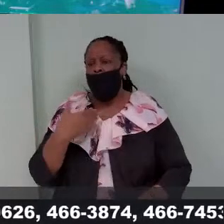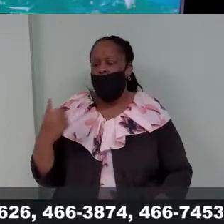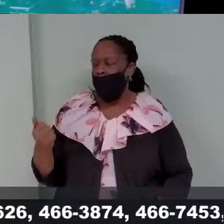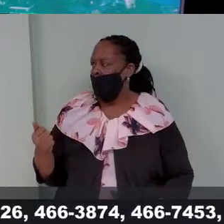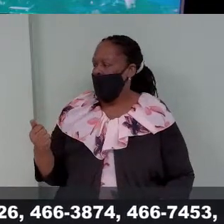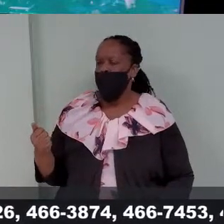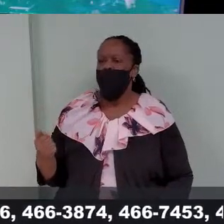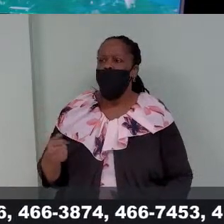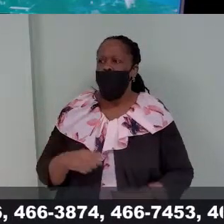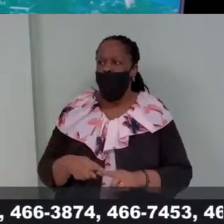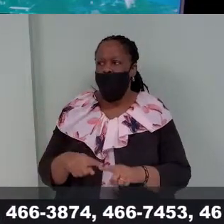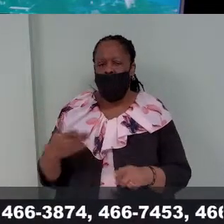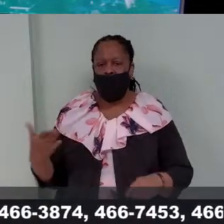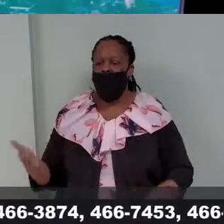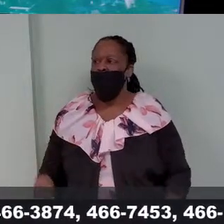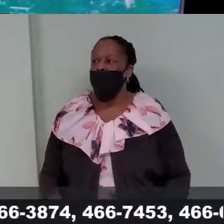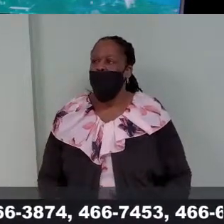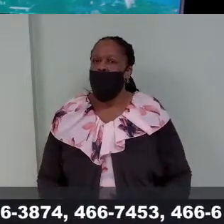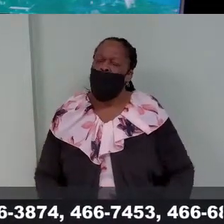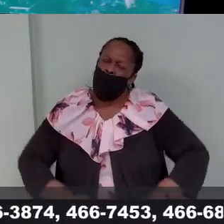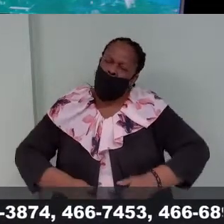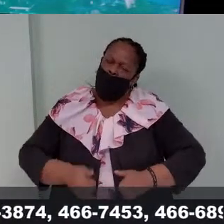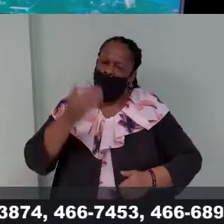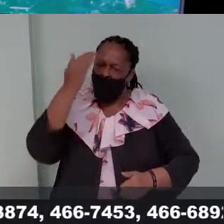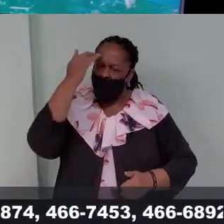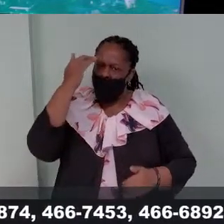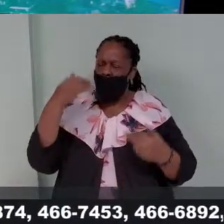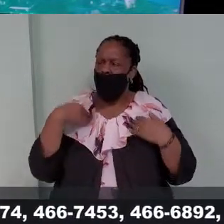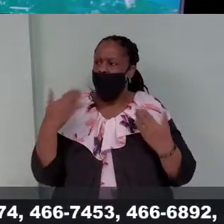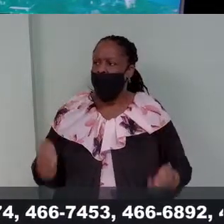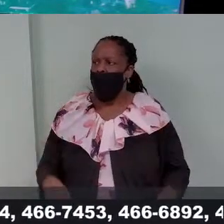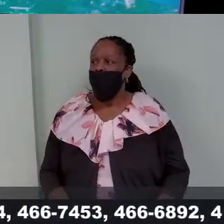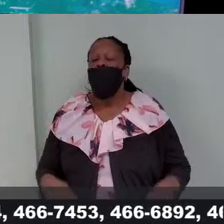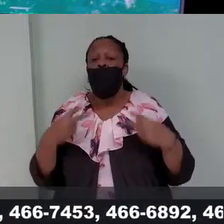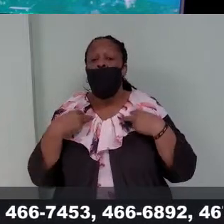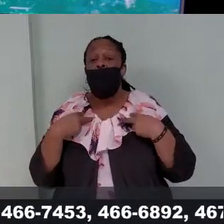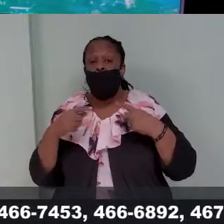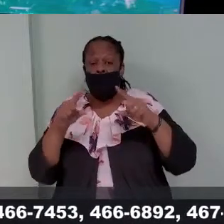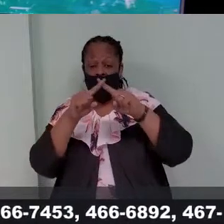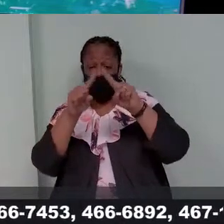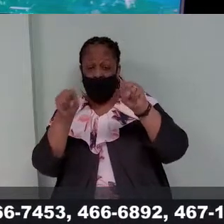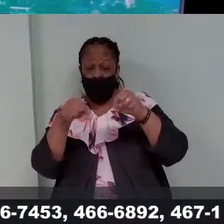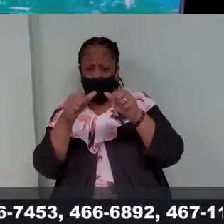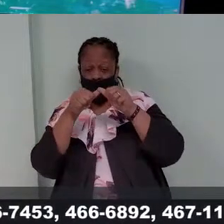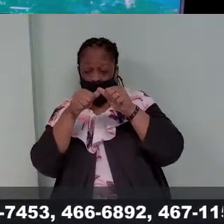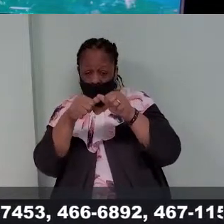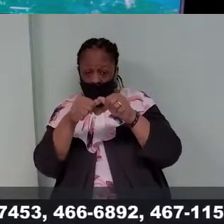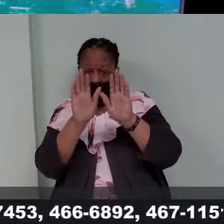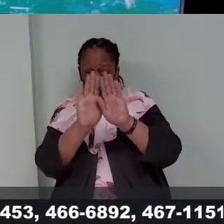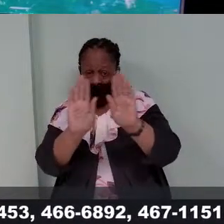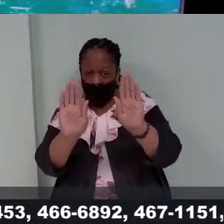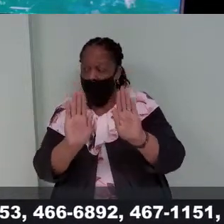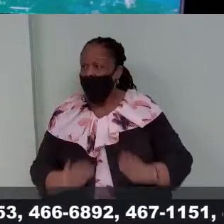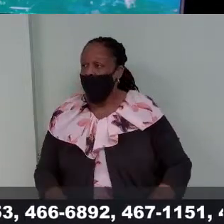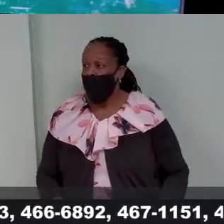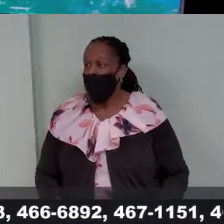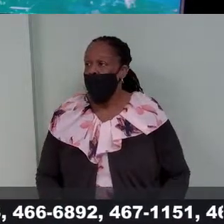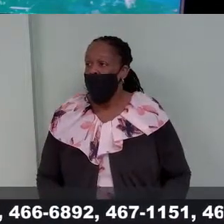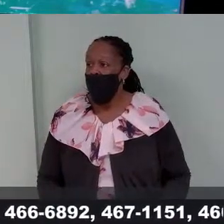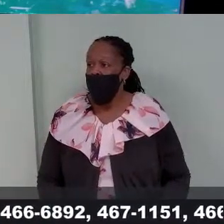COVID-19 certified? They have a travel approved seal which looks like a